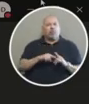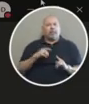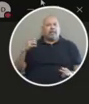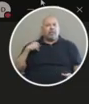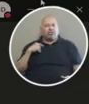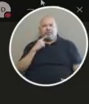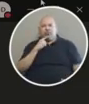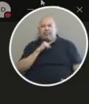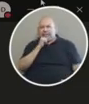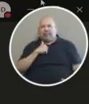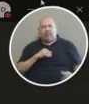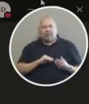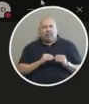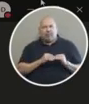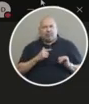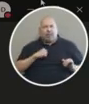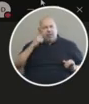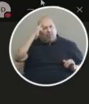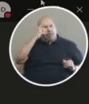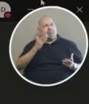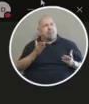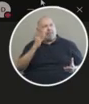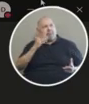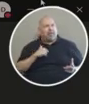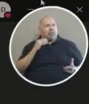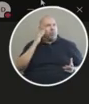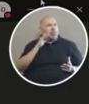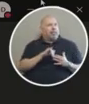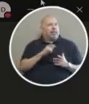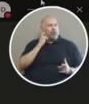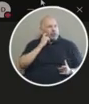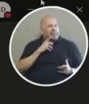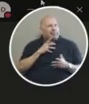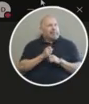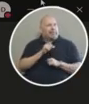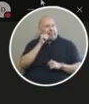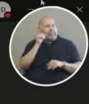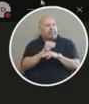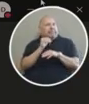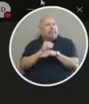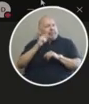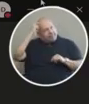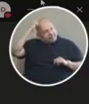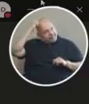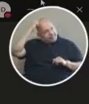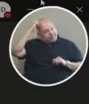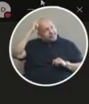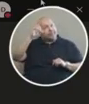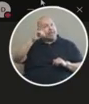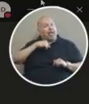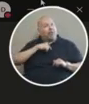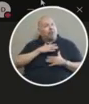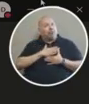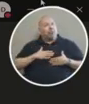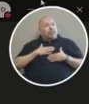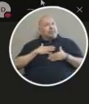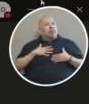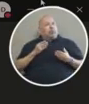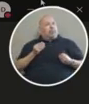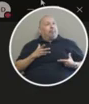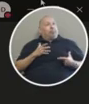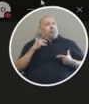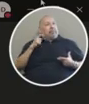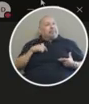told me he didn't have the numbers handy. I thought you might, knowing that you just got them last night, I would have appreciated if you would have let me